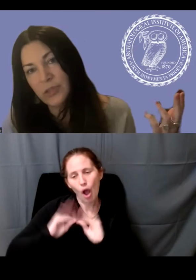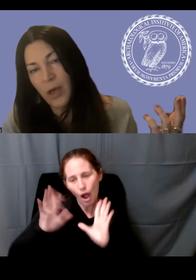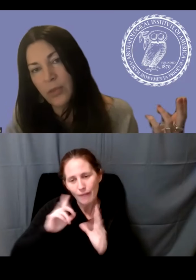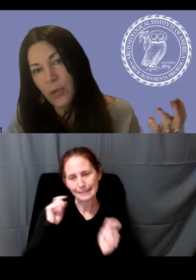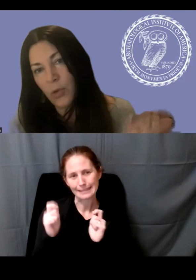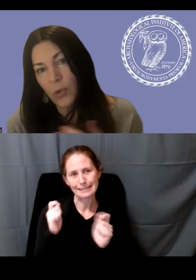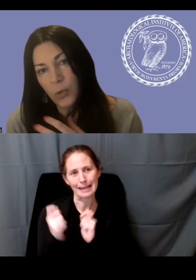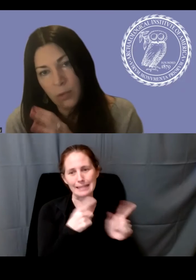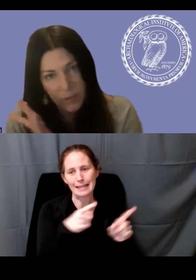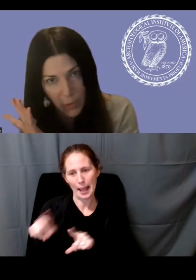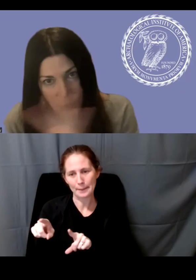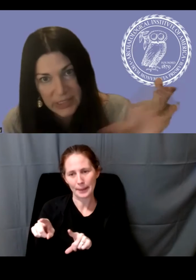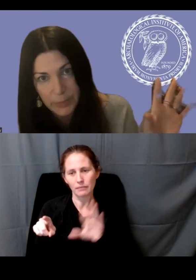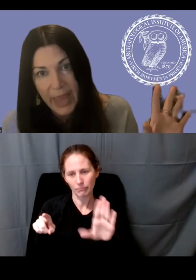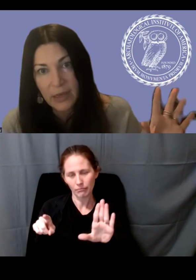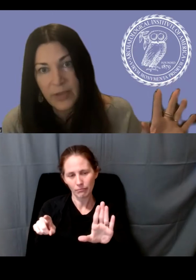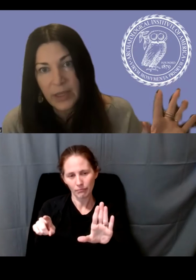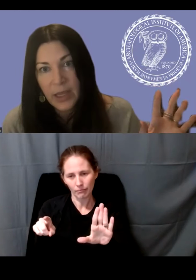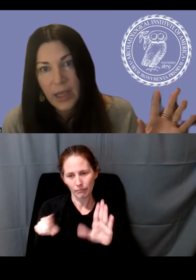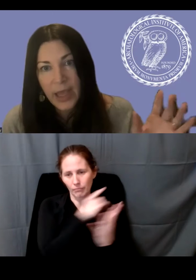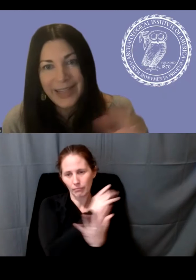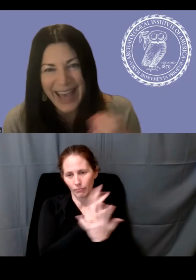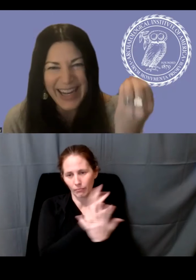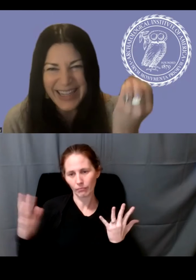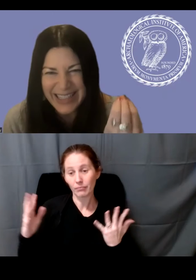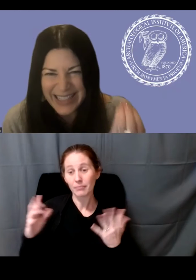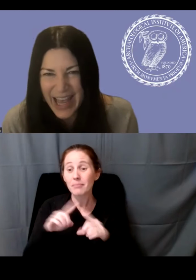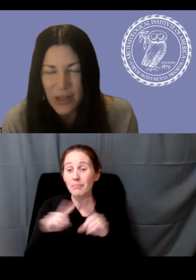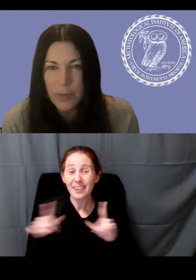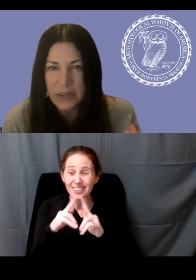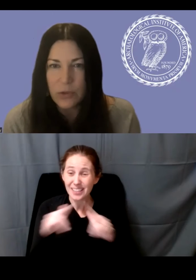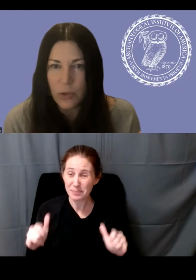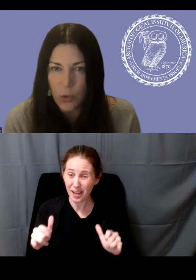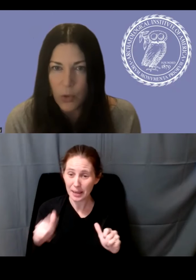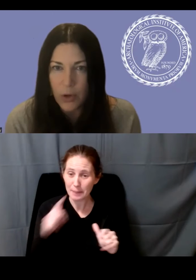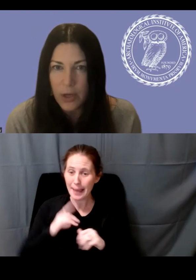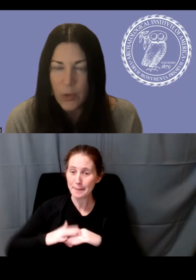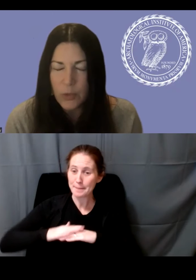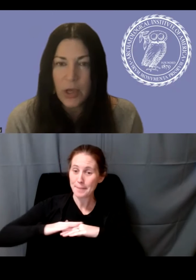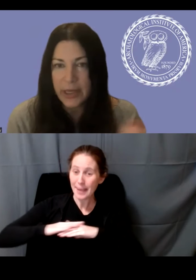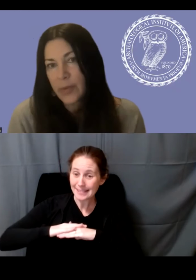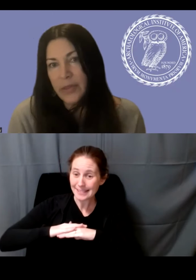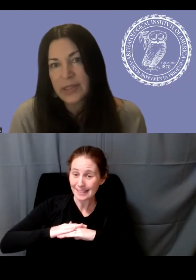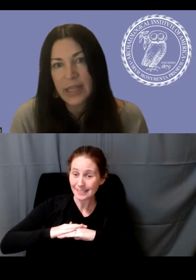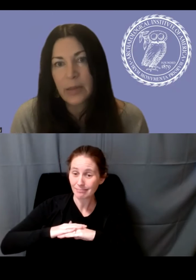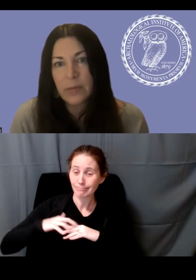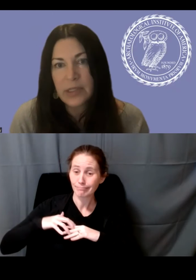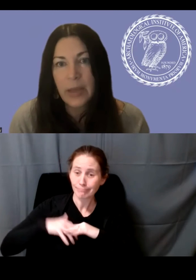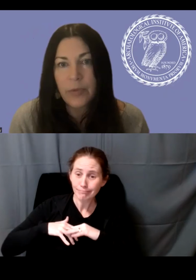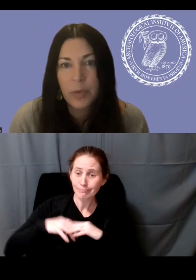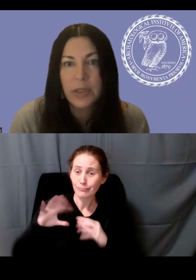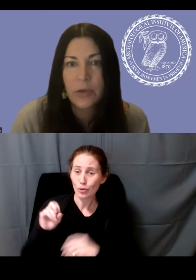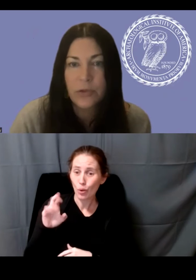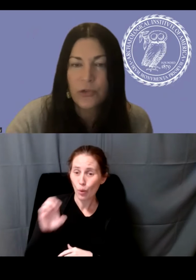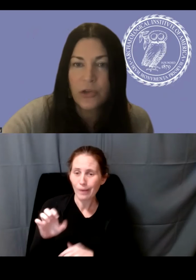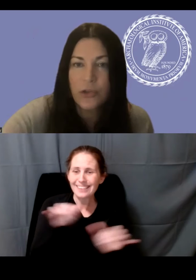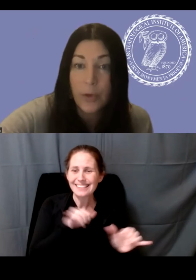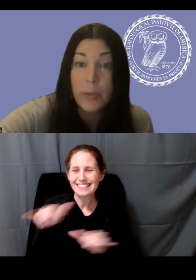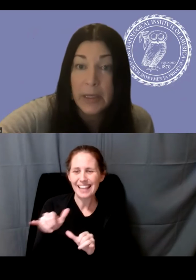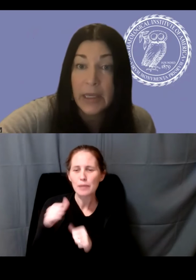changes throughout the whole span of it. And yet at its elemental core, we're talking about the same type of